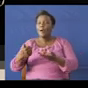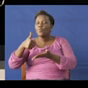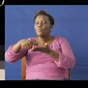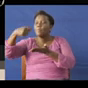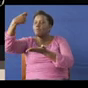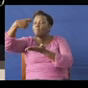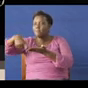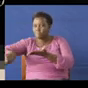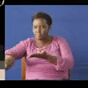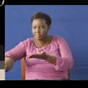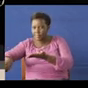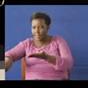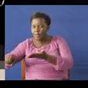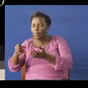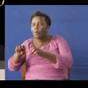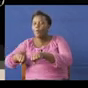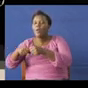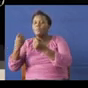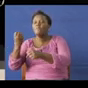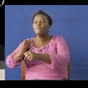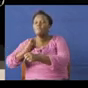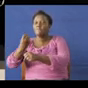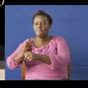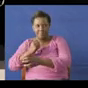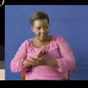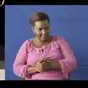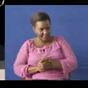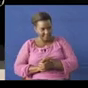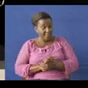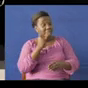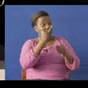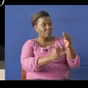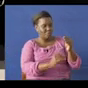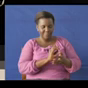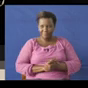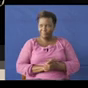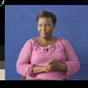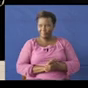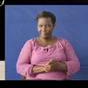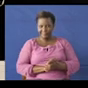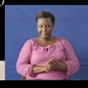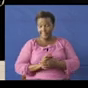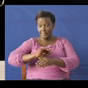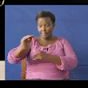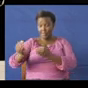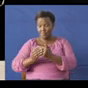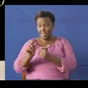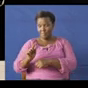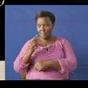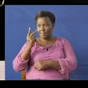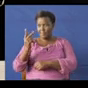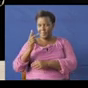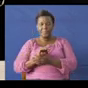compensation for the damage caused to the environment. That's the end. But again,